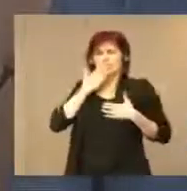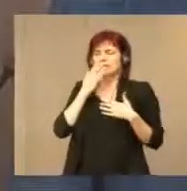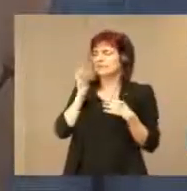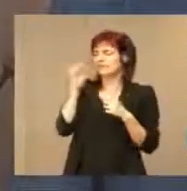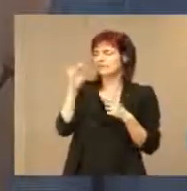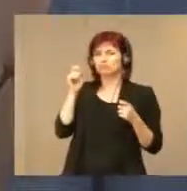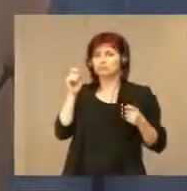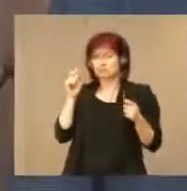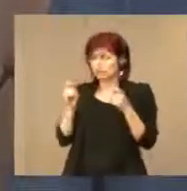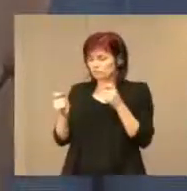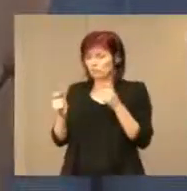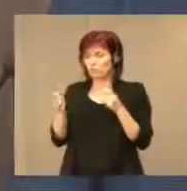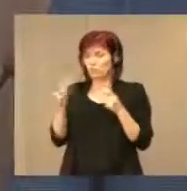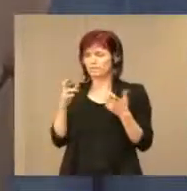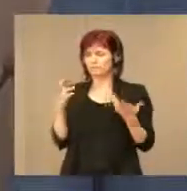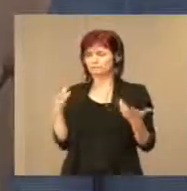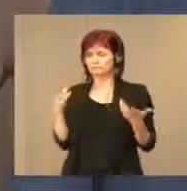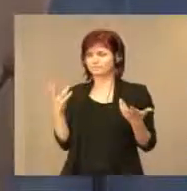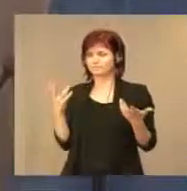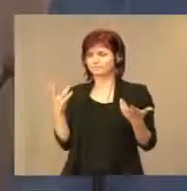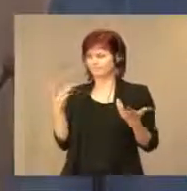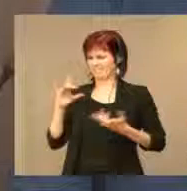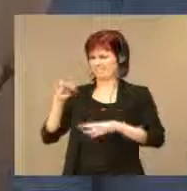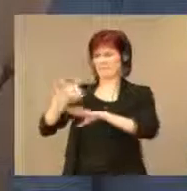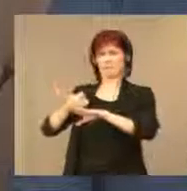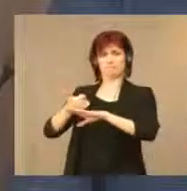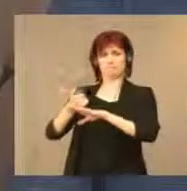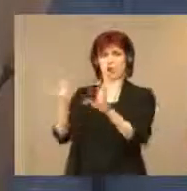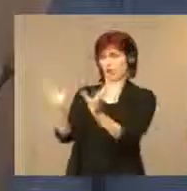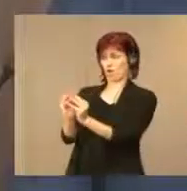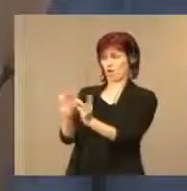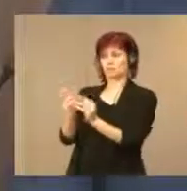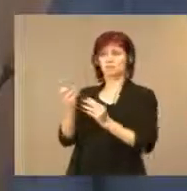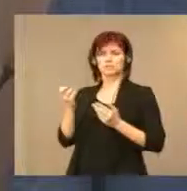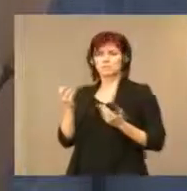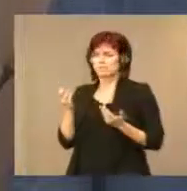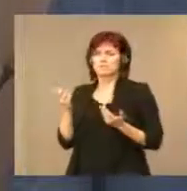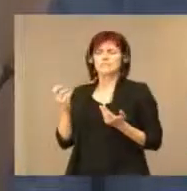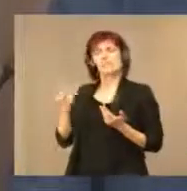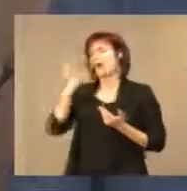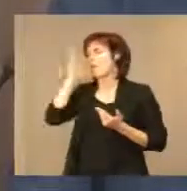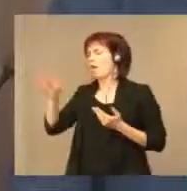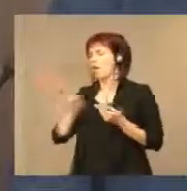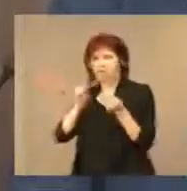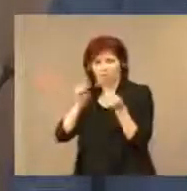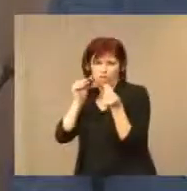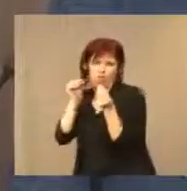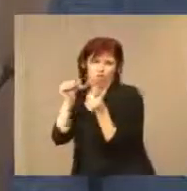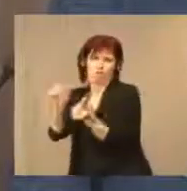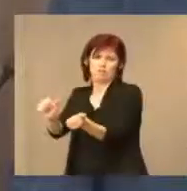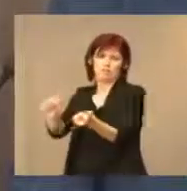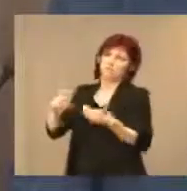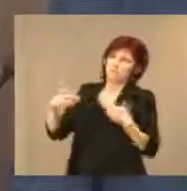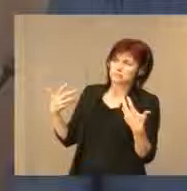changing or doing making a conference or a situation accessible is costly. And I will say that sometimes